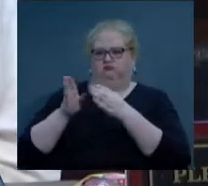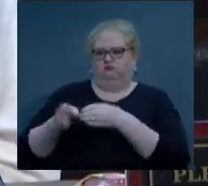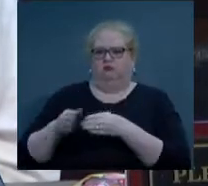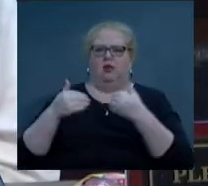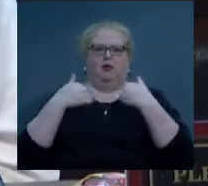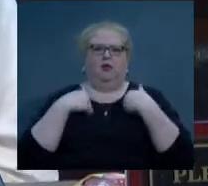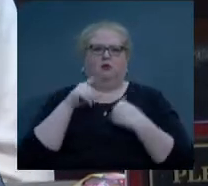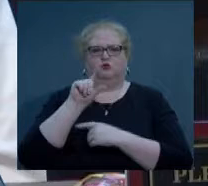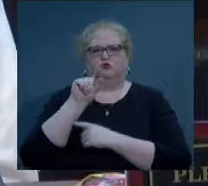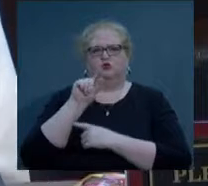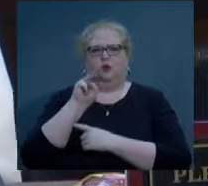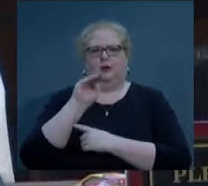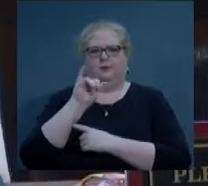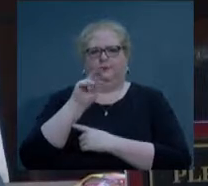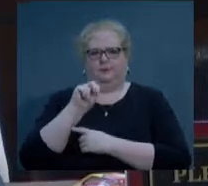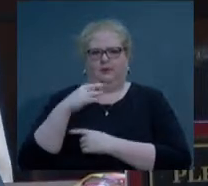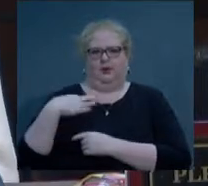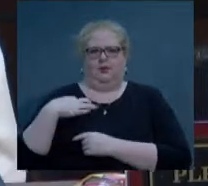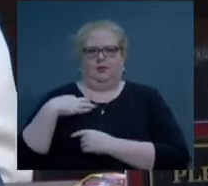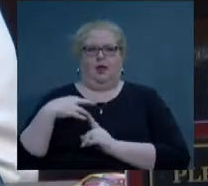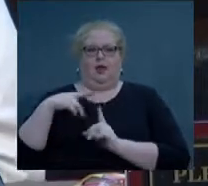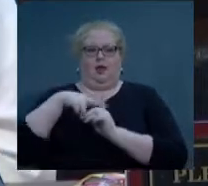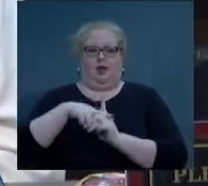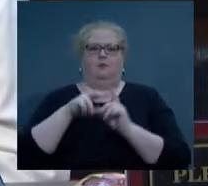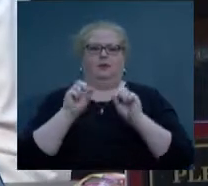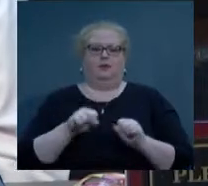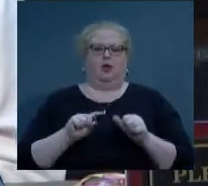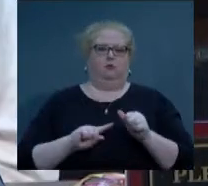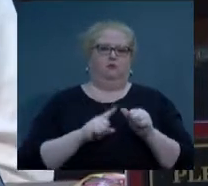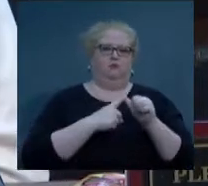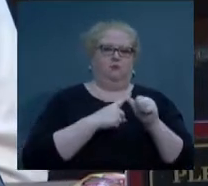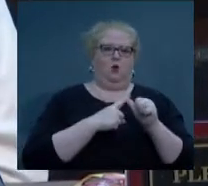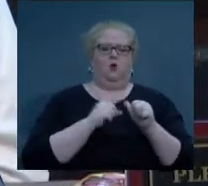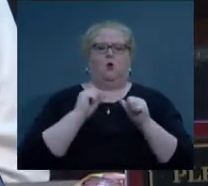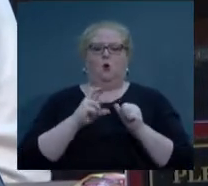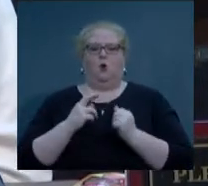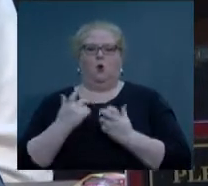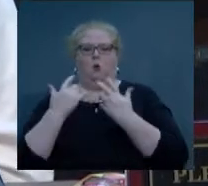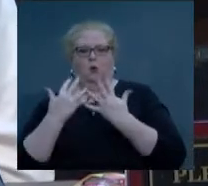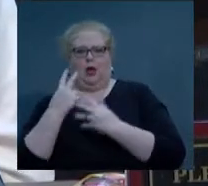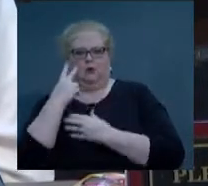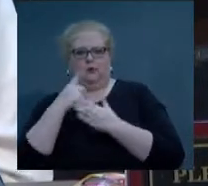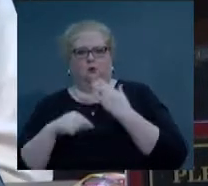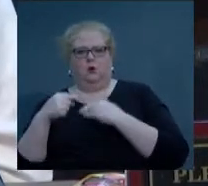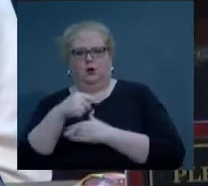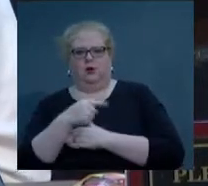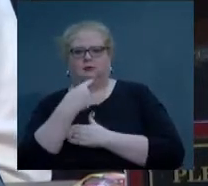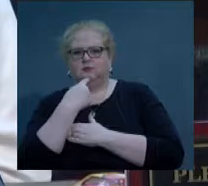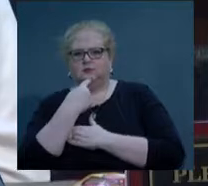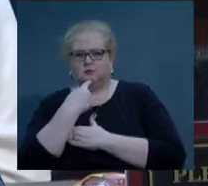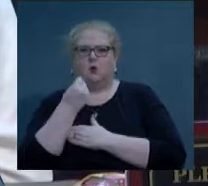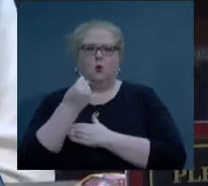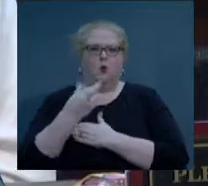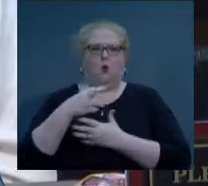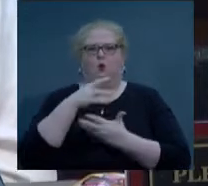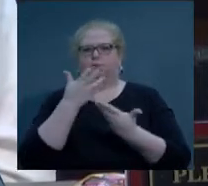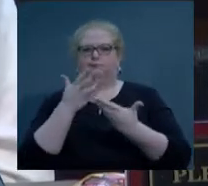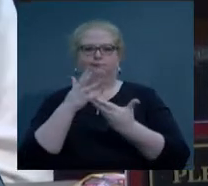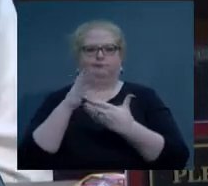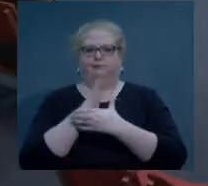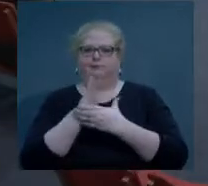20 minutes. The applicant has the prerogative. You can go first, or you can wait and see what he wants to say, or any combination thereof. What's your